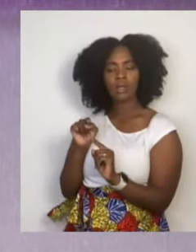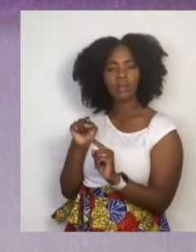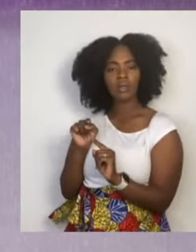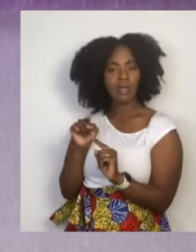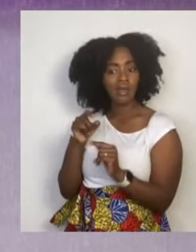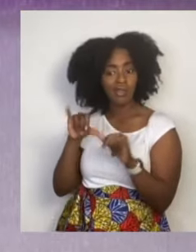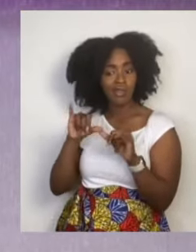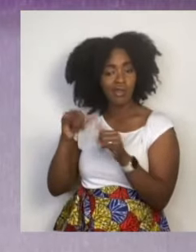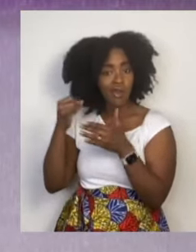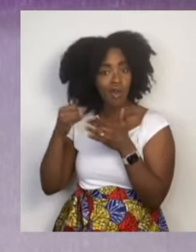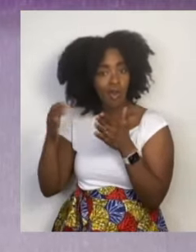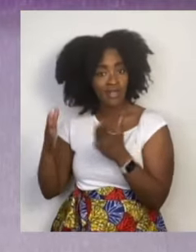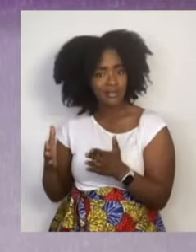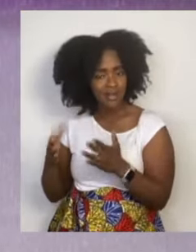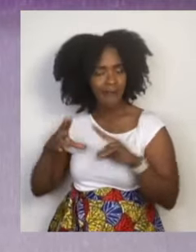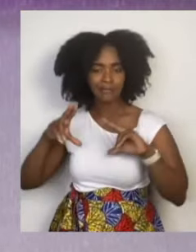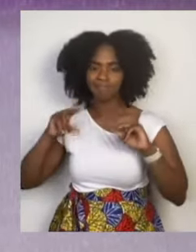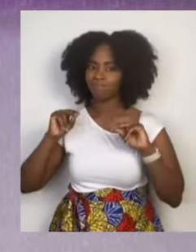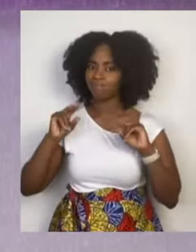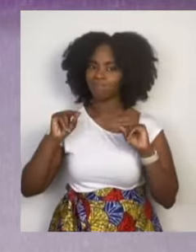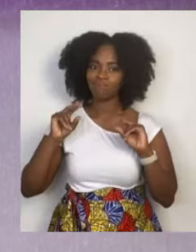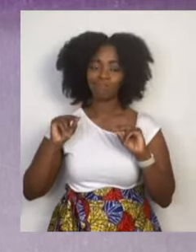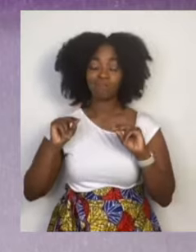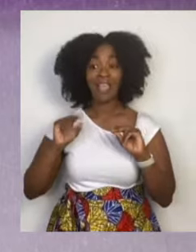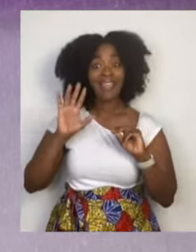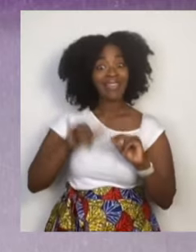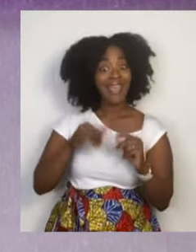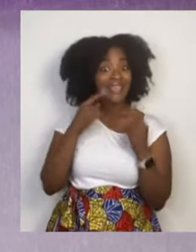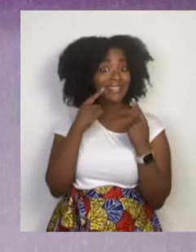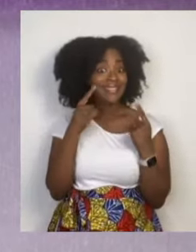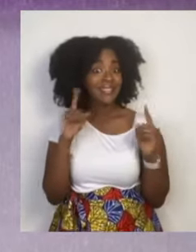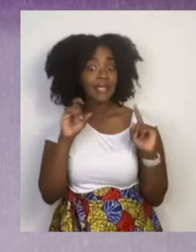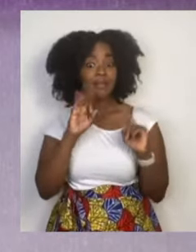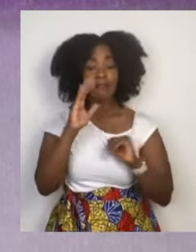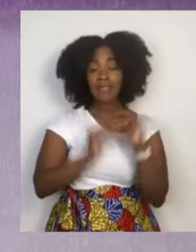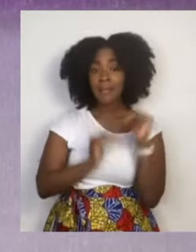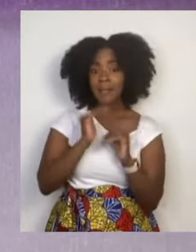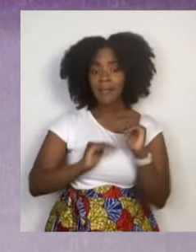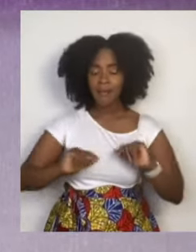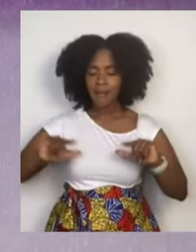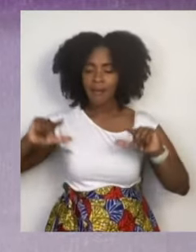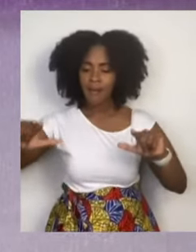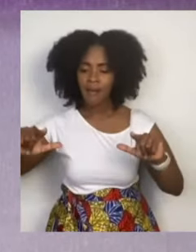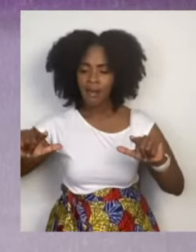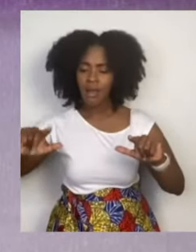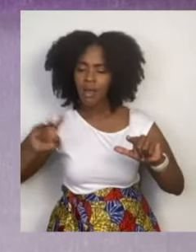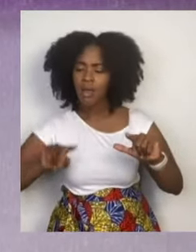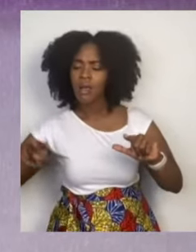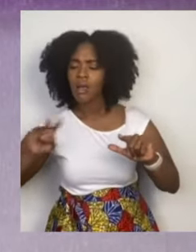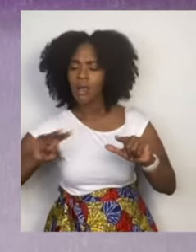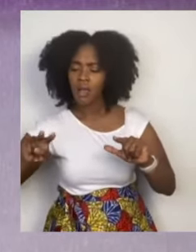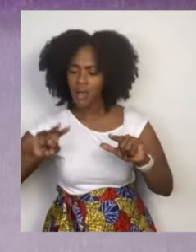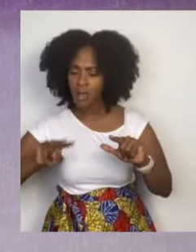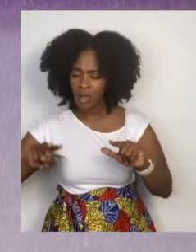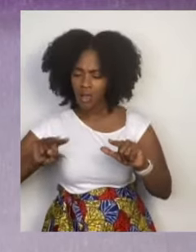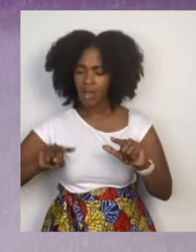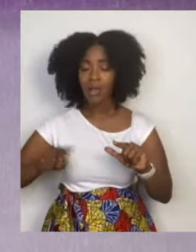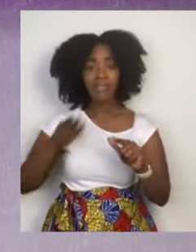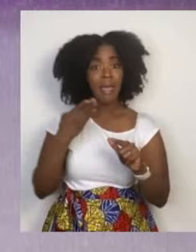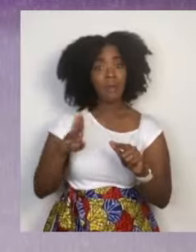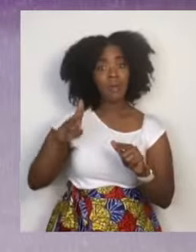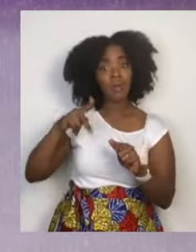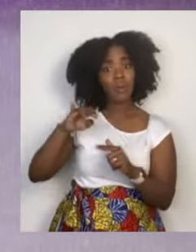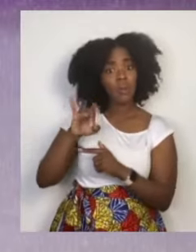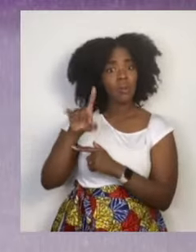success of the building is not just based on the blueprint, but the success of the building